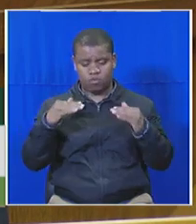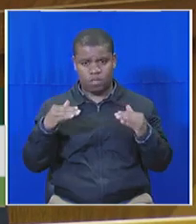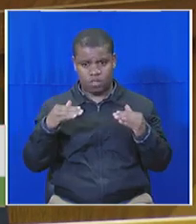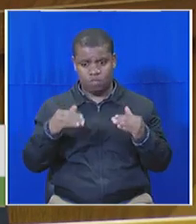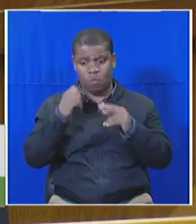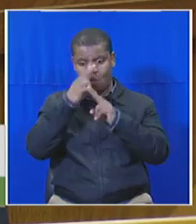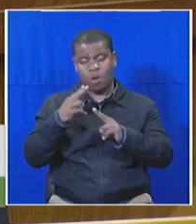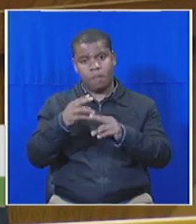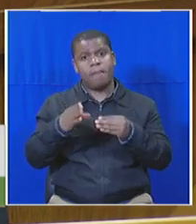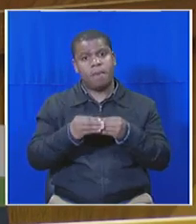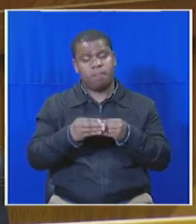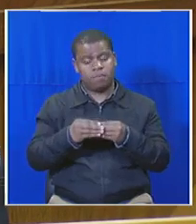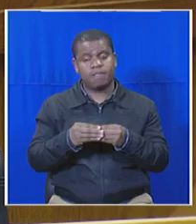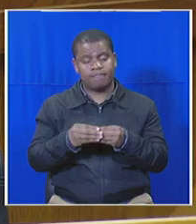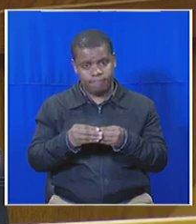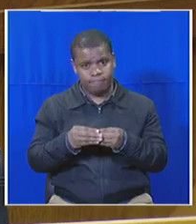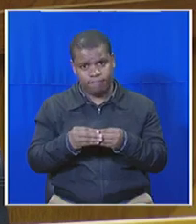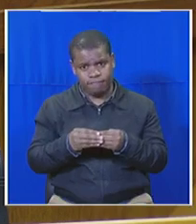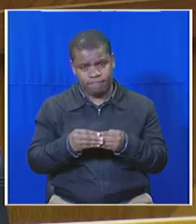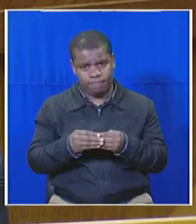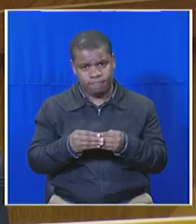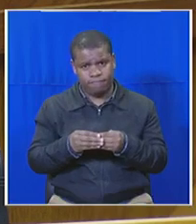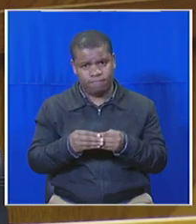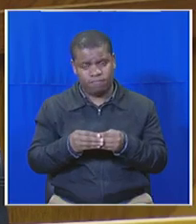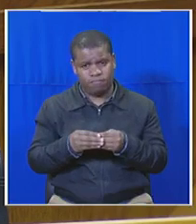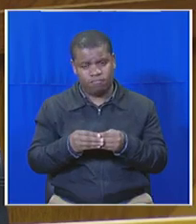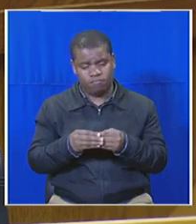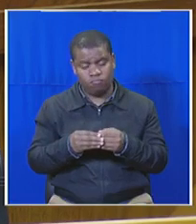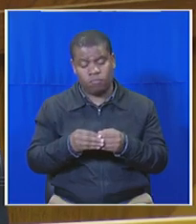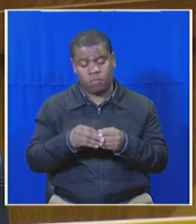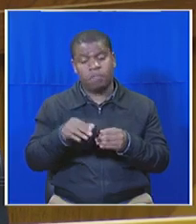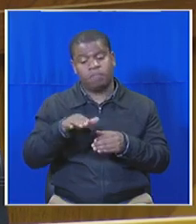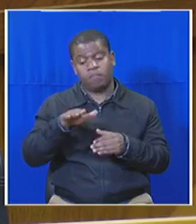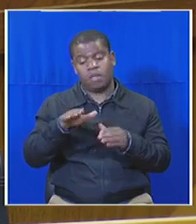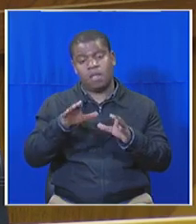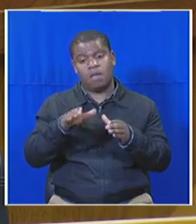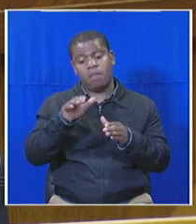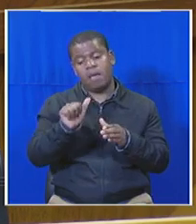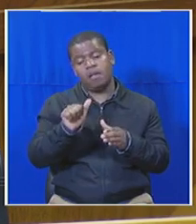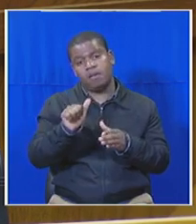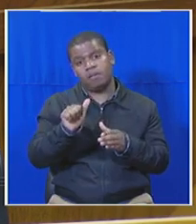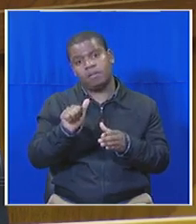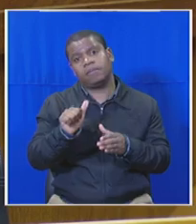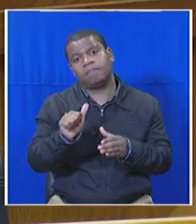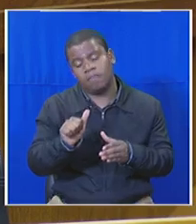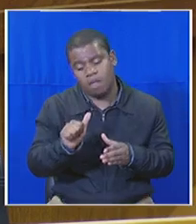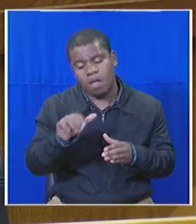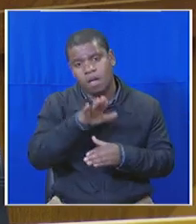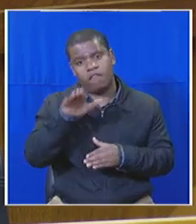yimela nhlangano wa African People's Convention. Hi rhandza ku hundzisa marito yo